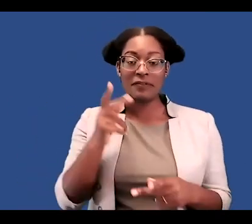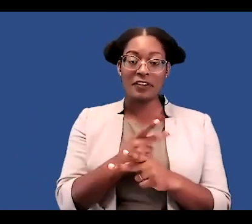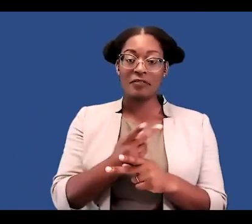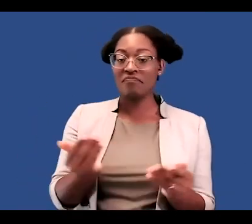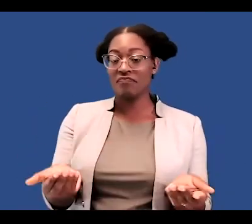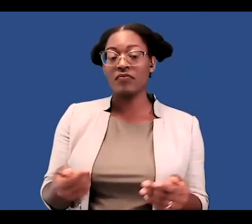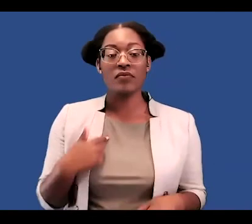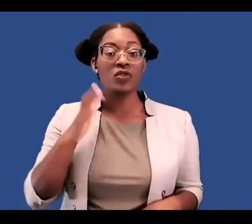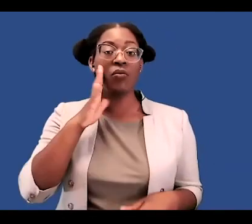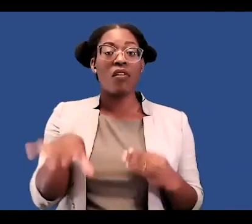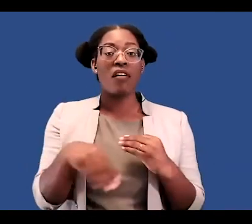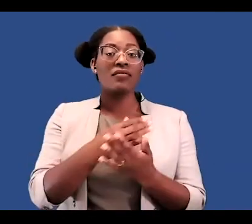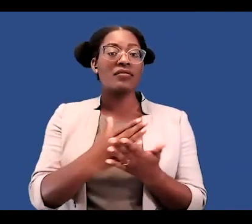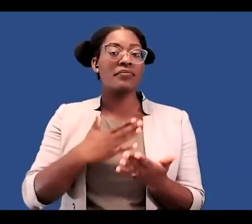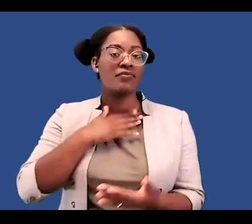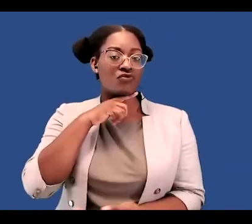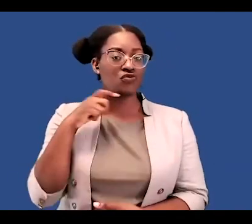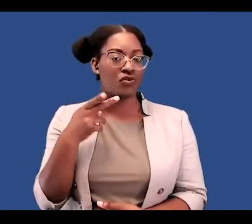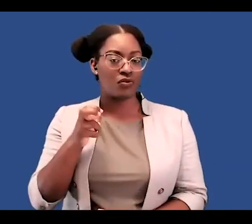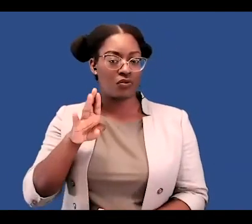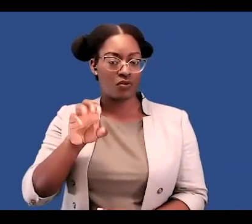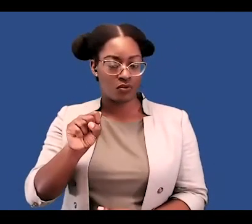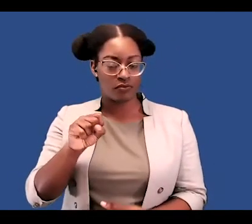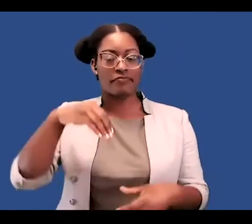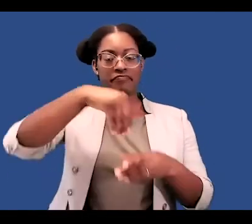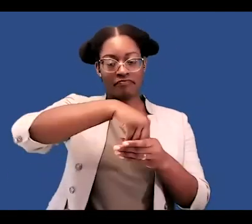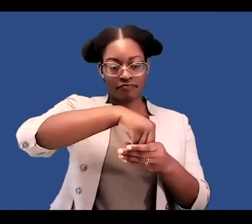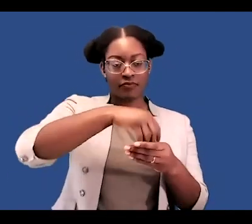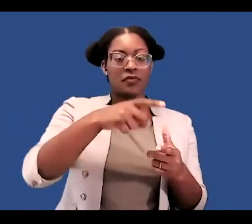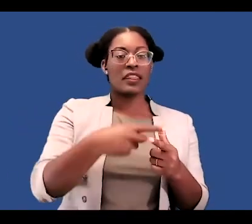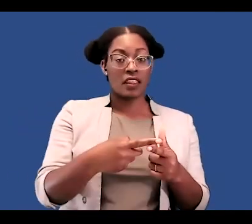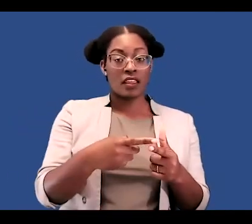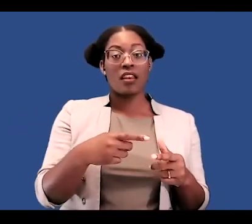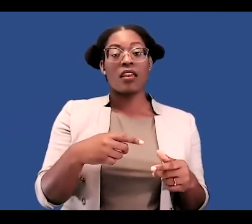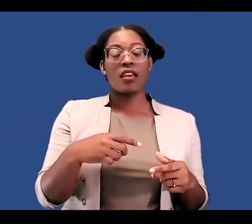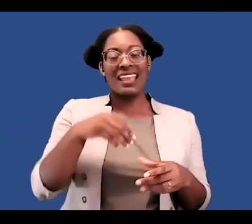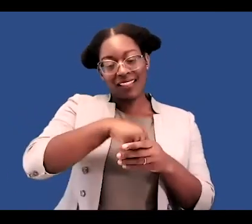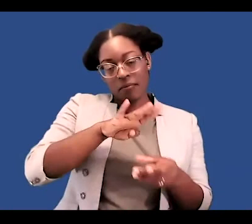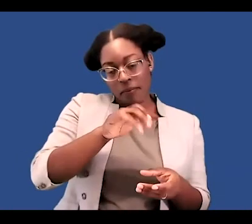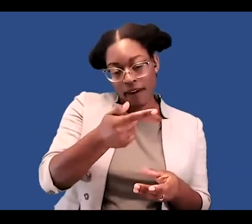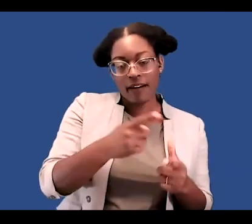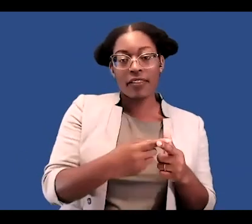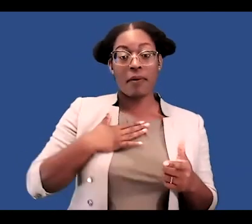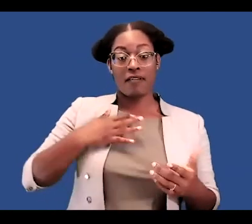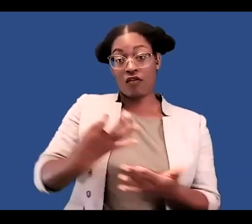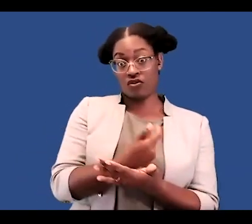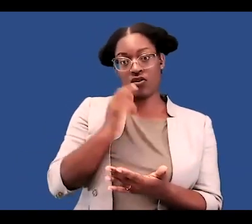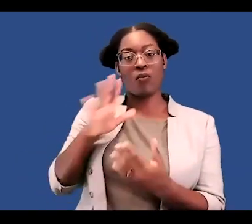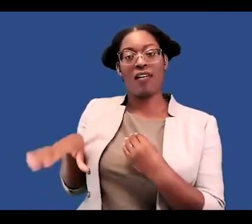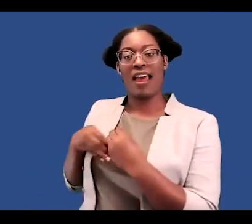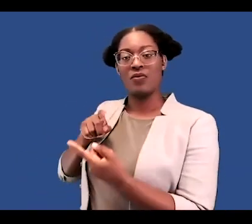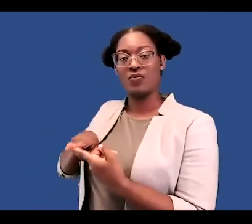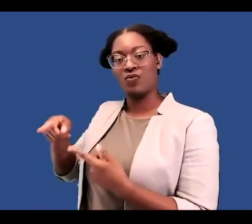stuff some of my dried herbs in here, and then I'm gonna put the fresh herbs in here so we all can see the difference. So with the